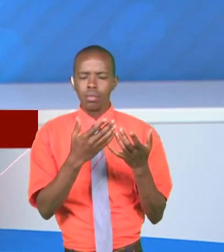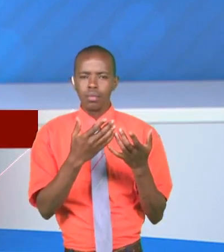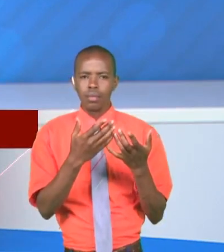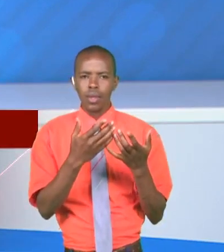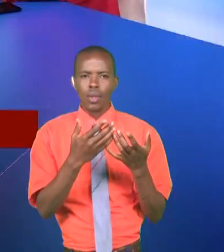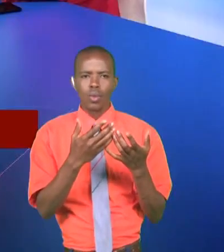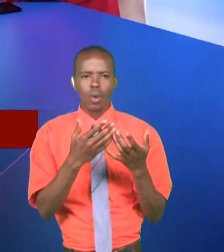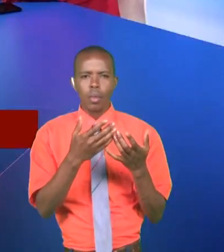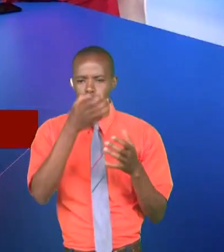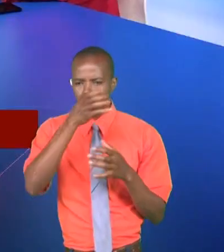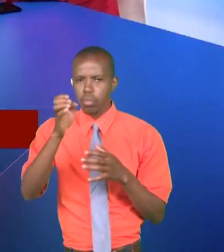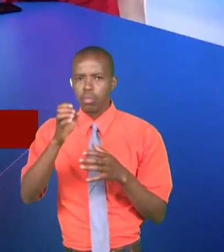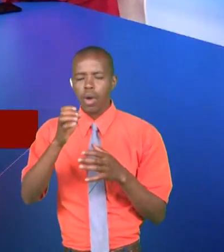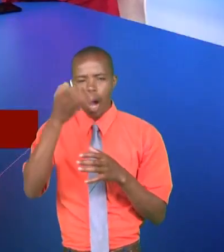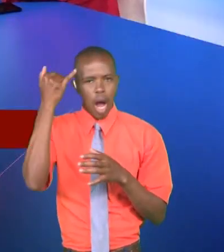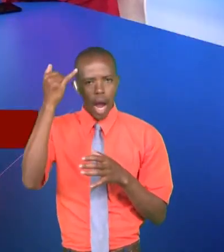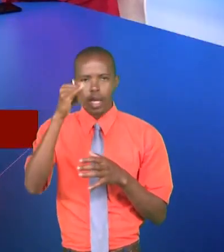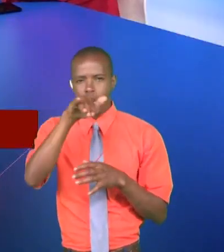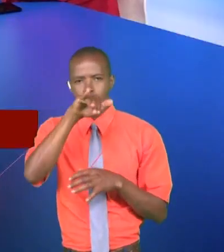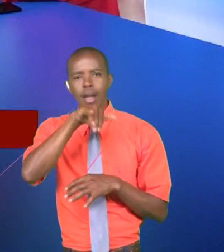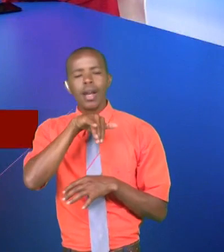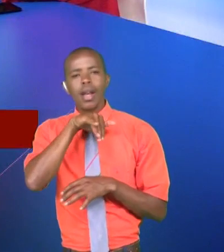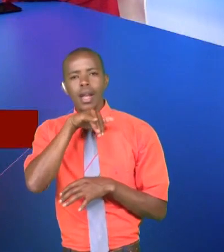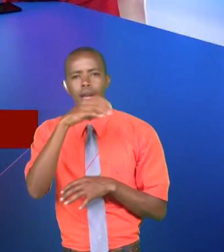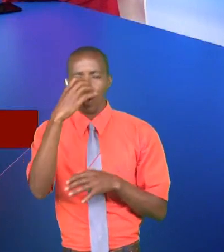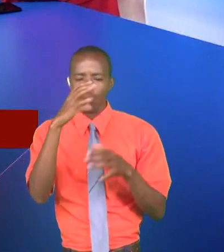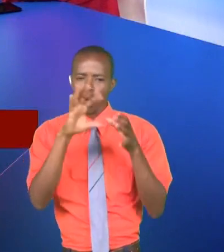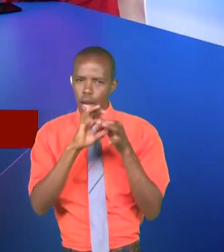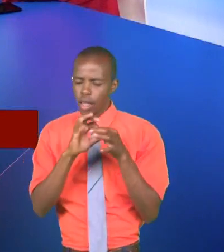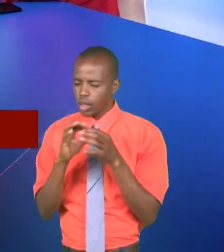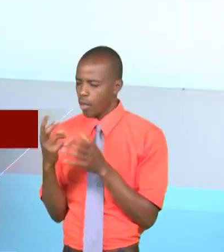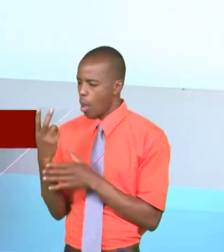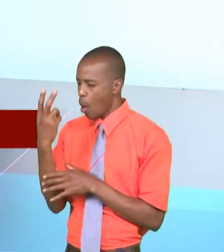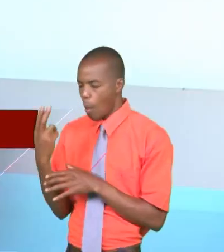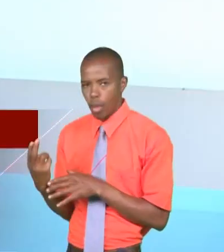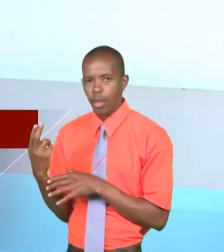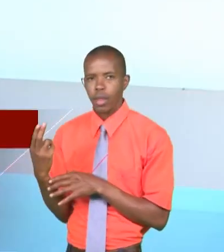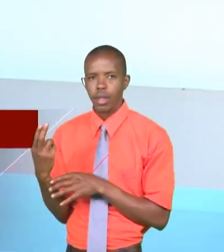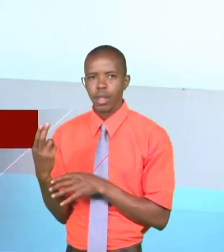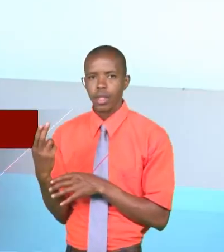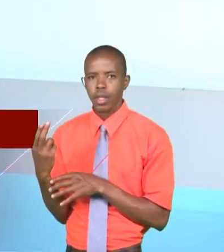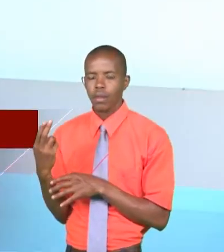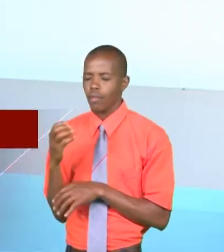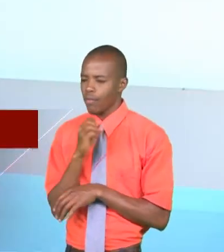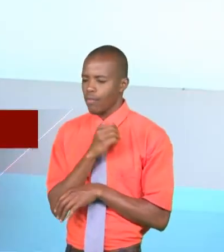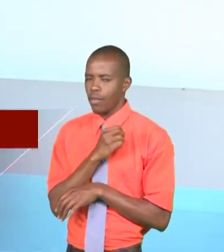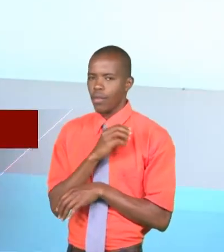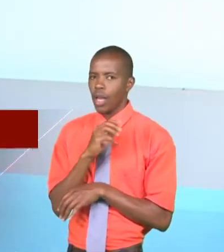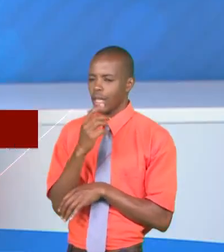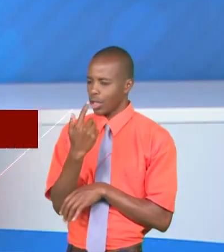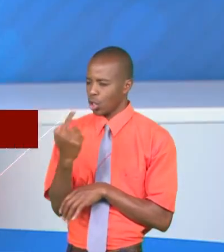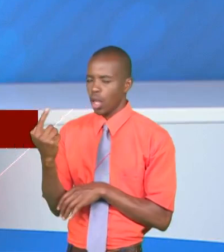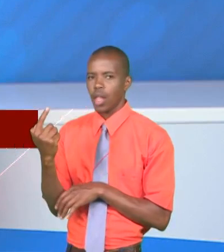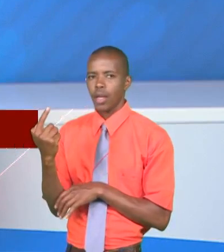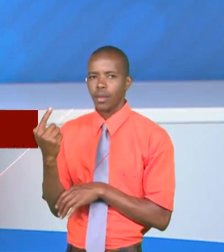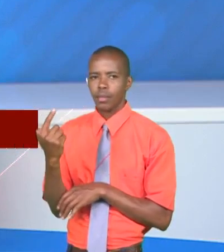Ruto alliance. Because both of them, they they fear each other and they know each other